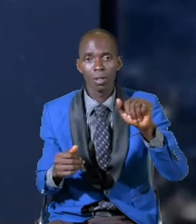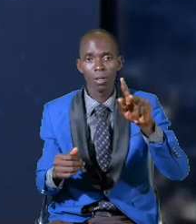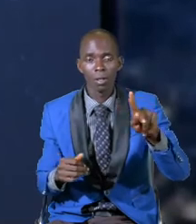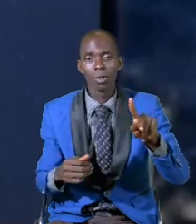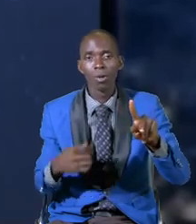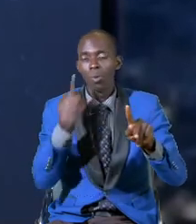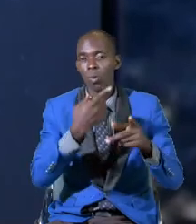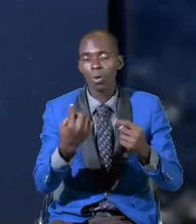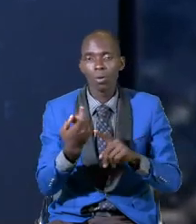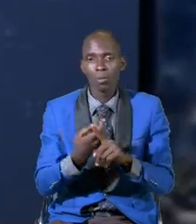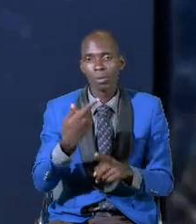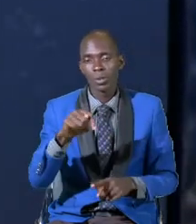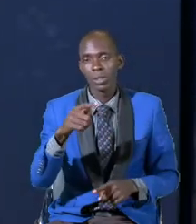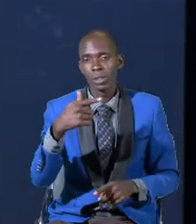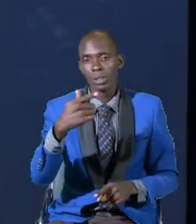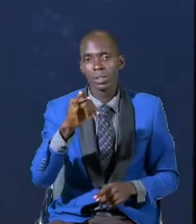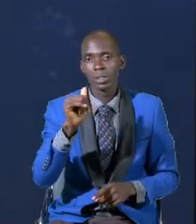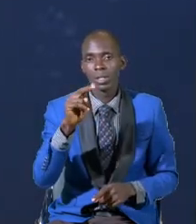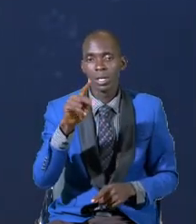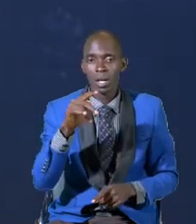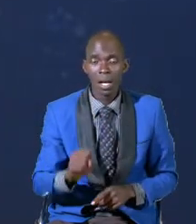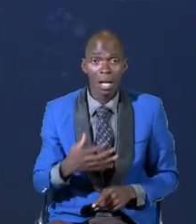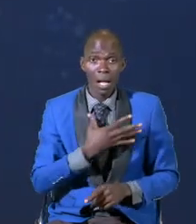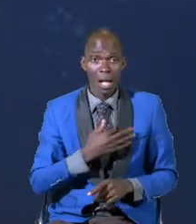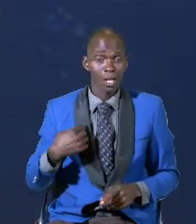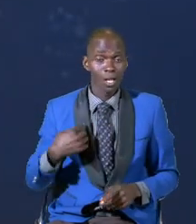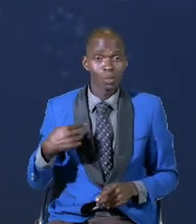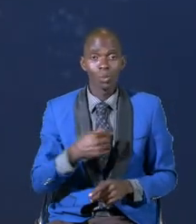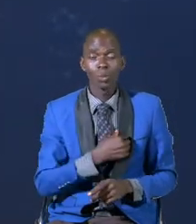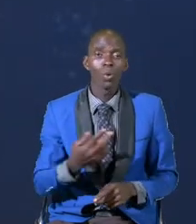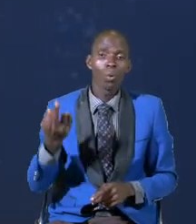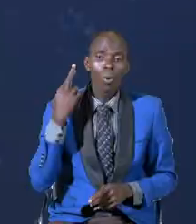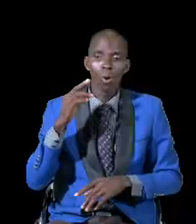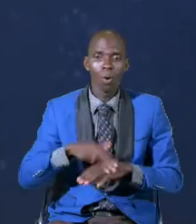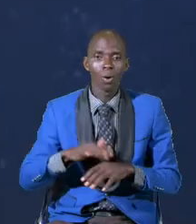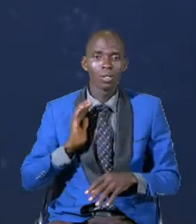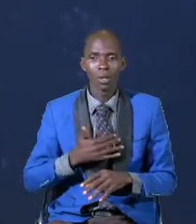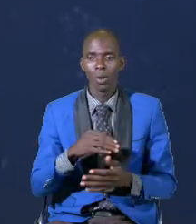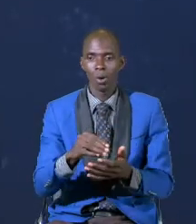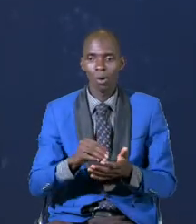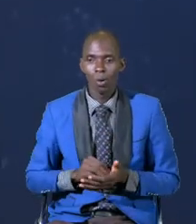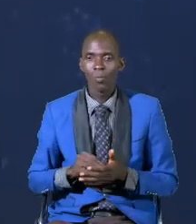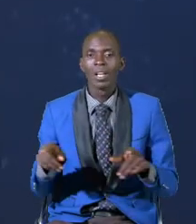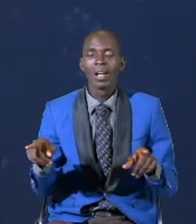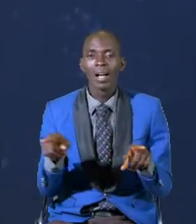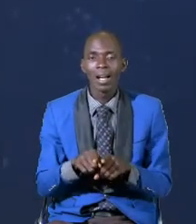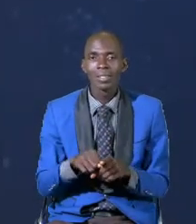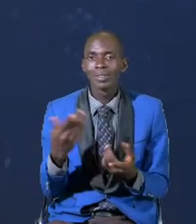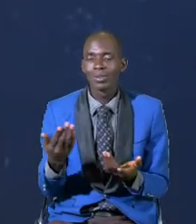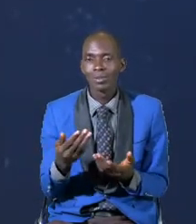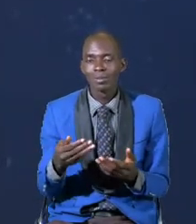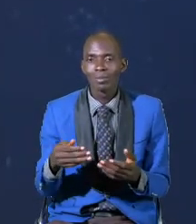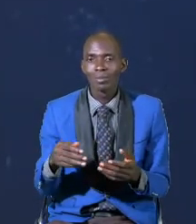giants, and we were in our own sight as grasshoppers.